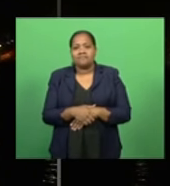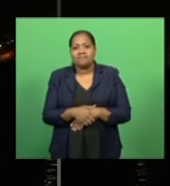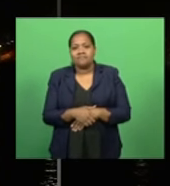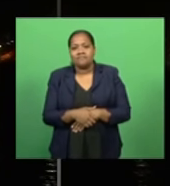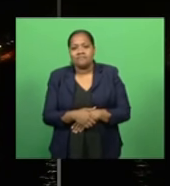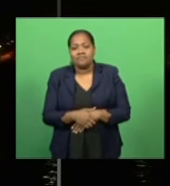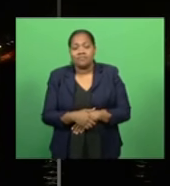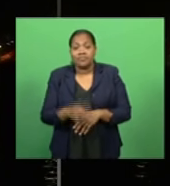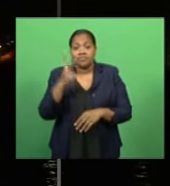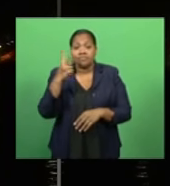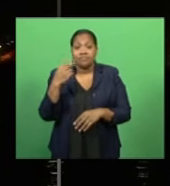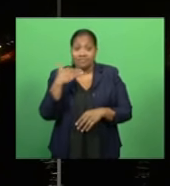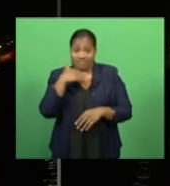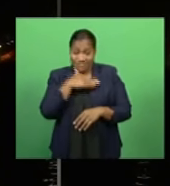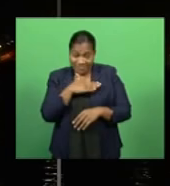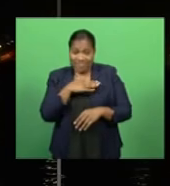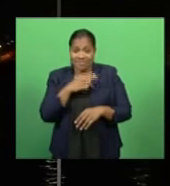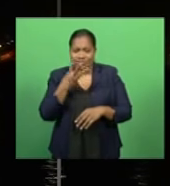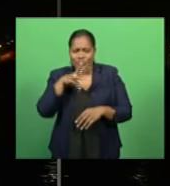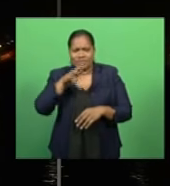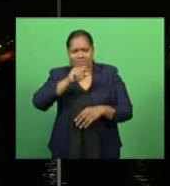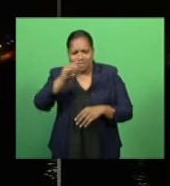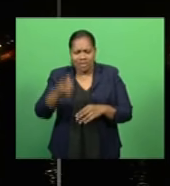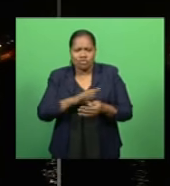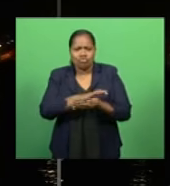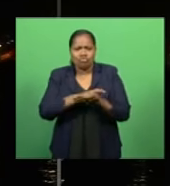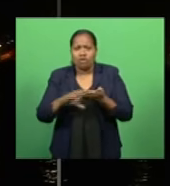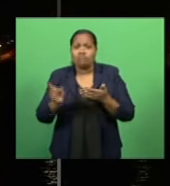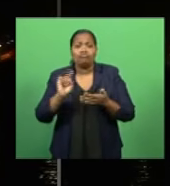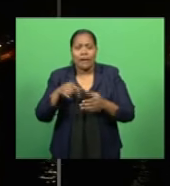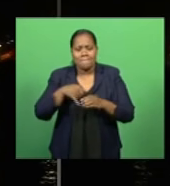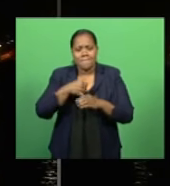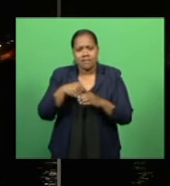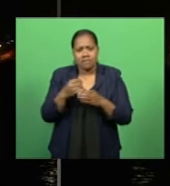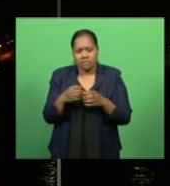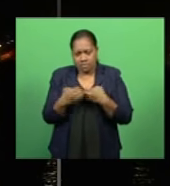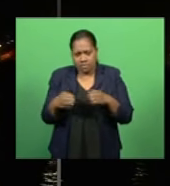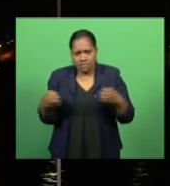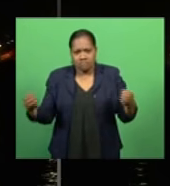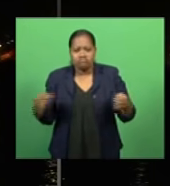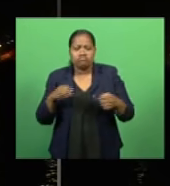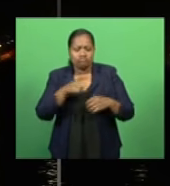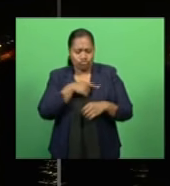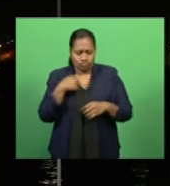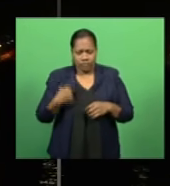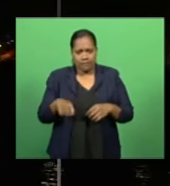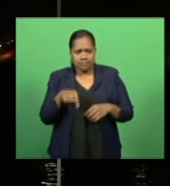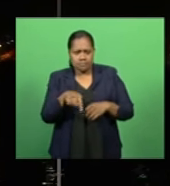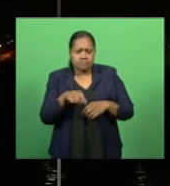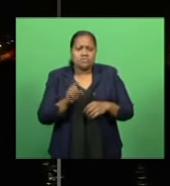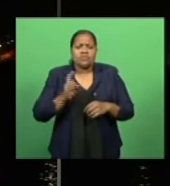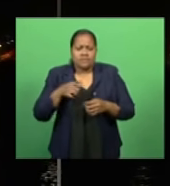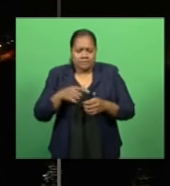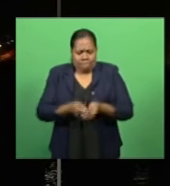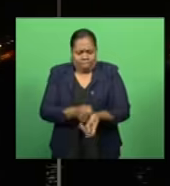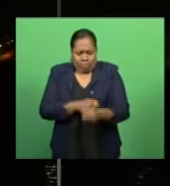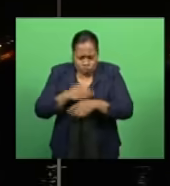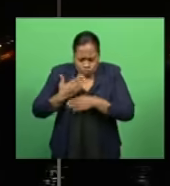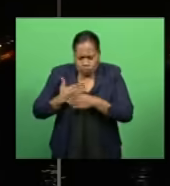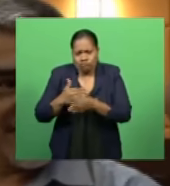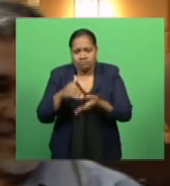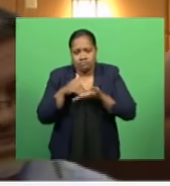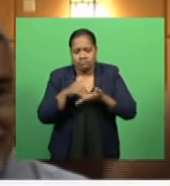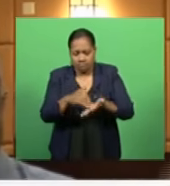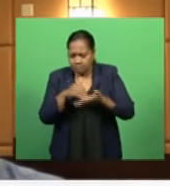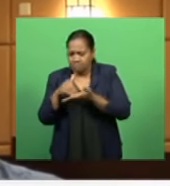Fiji received over $230,000 worth of medical equipment from China, boosting our efforts to help protect the frontline health